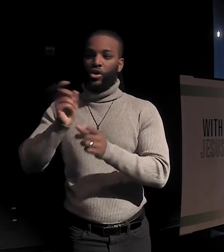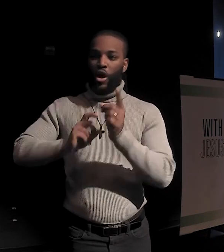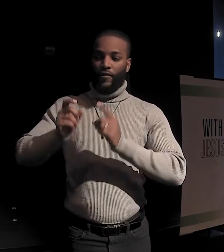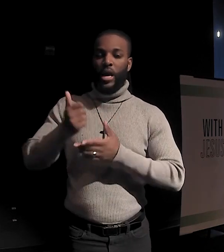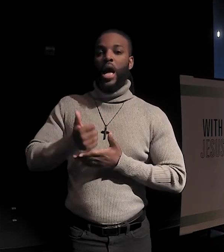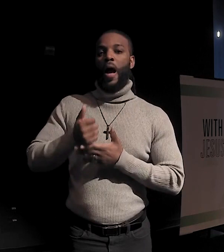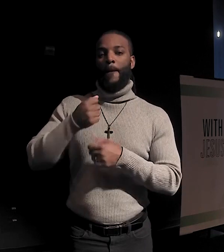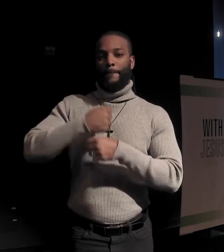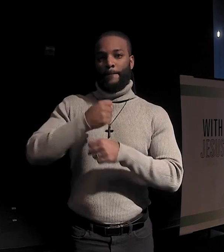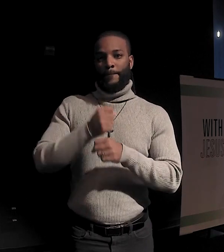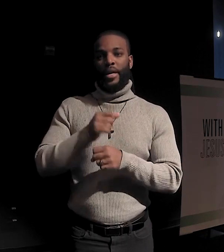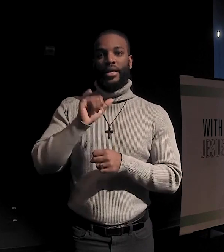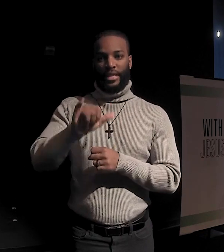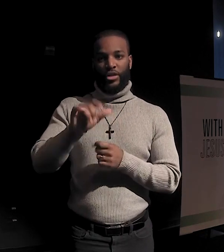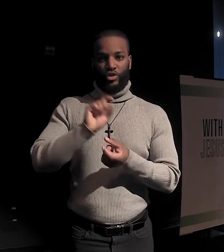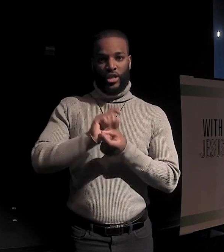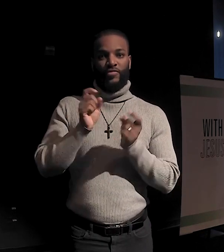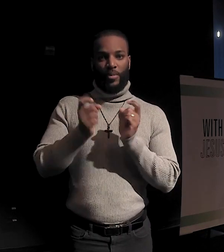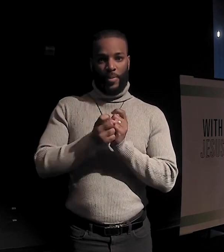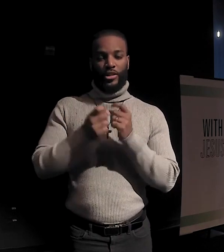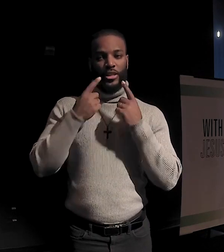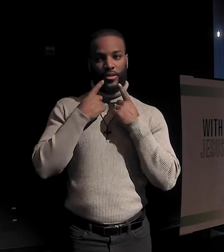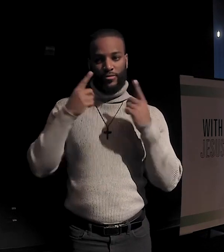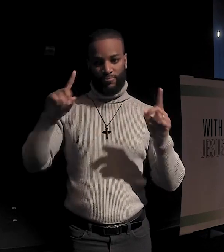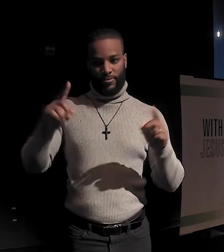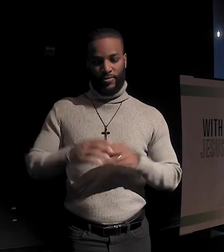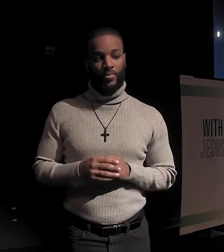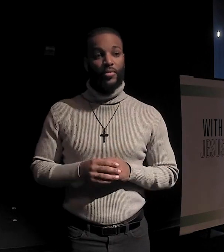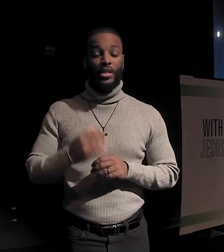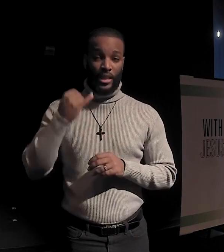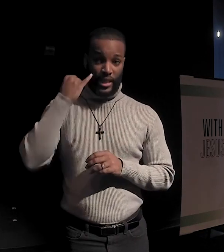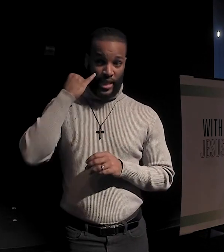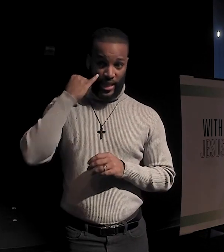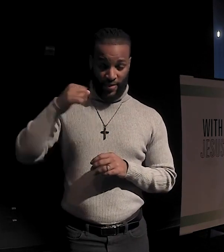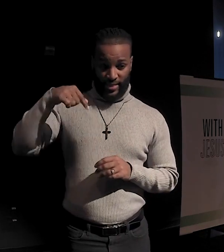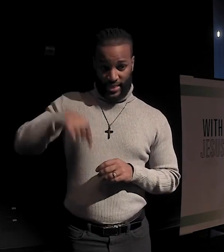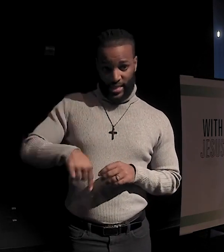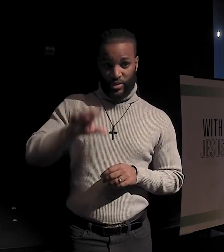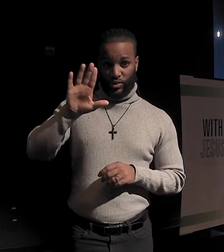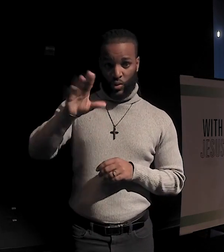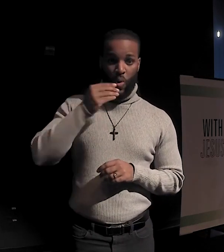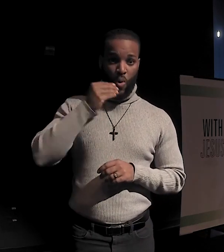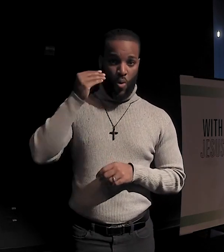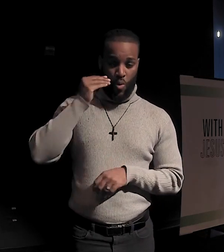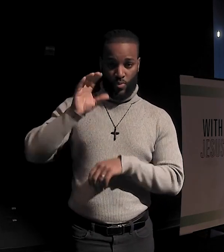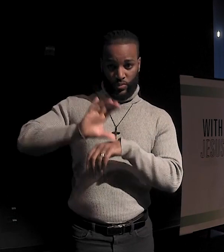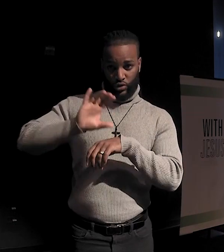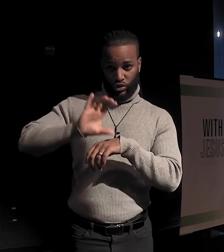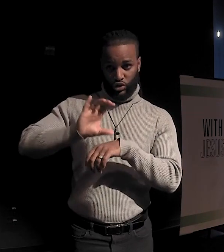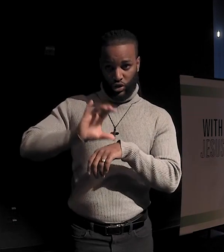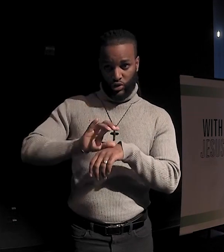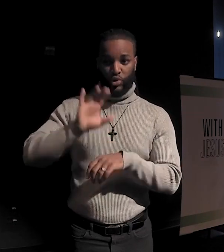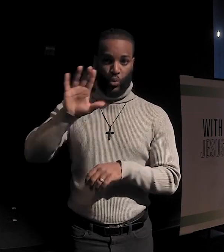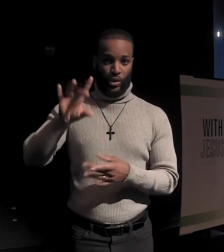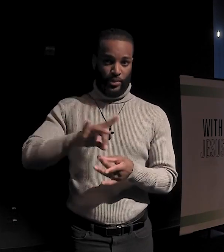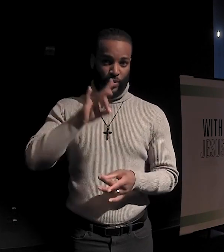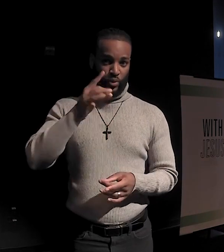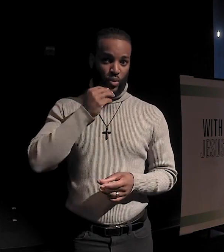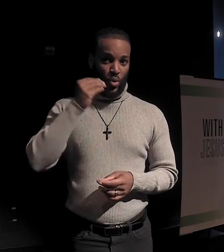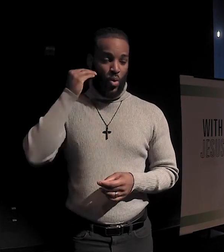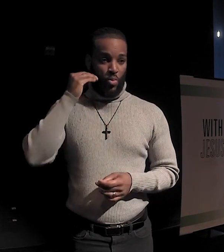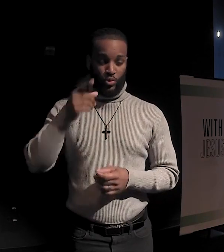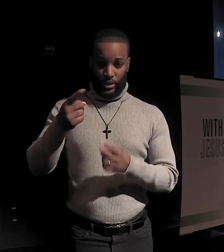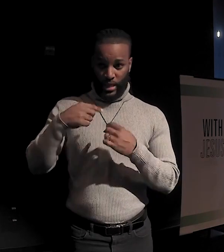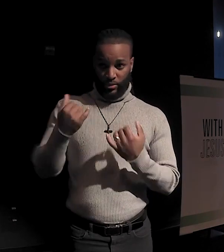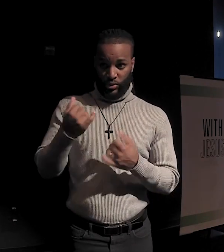to make that very work of transformation possible. And so if you call Vineyard Cincinnati your church home, your spiritual home, and you